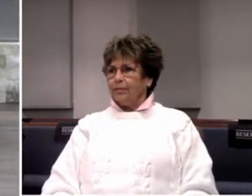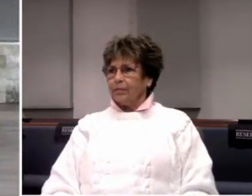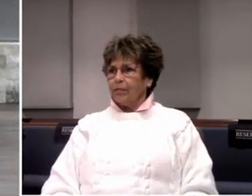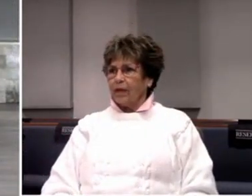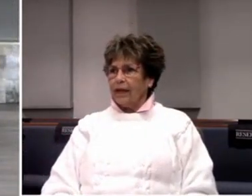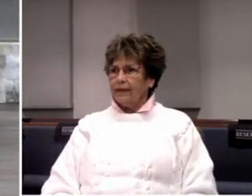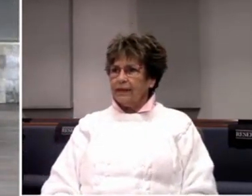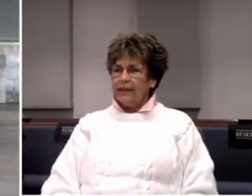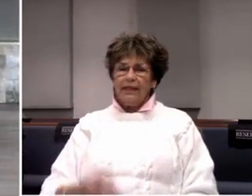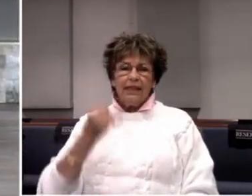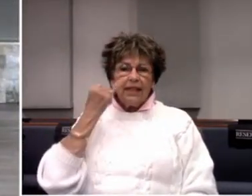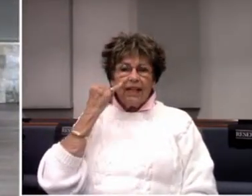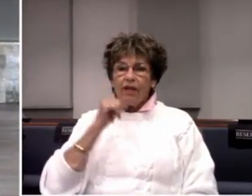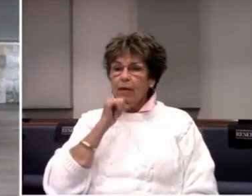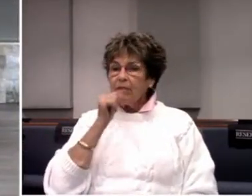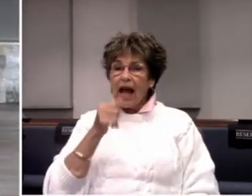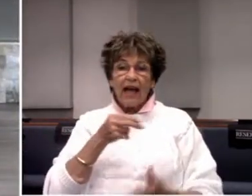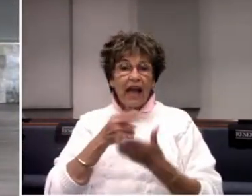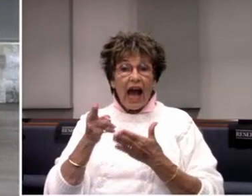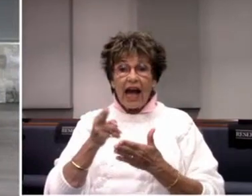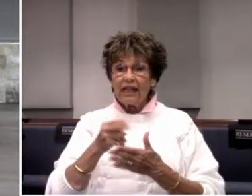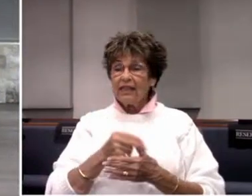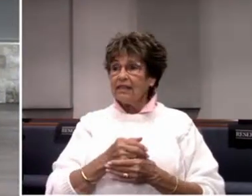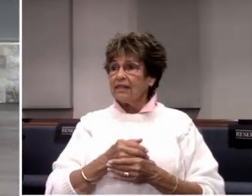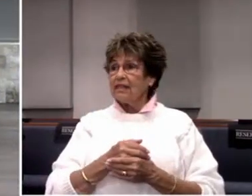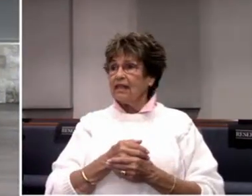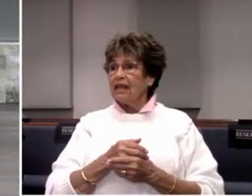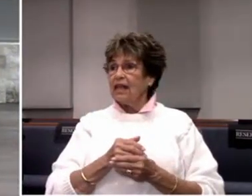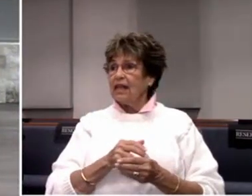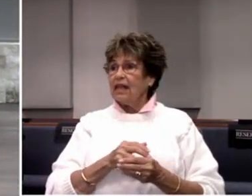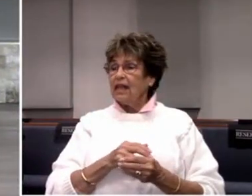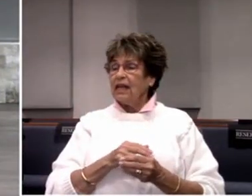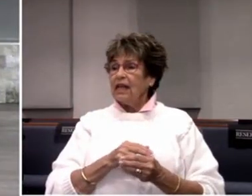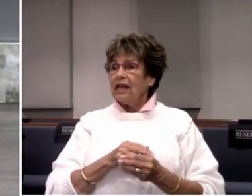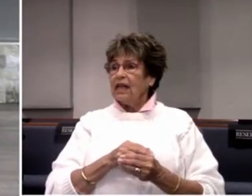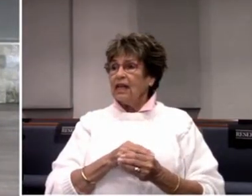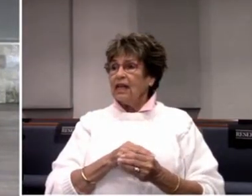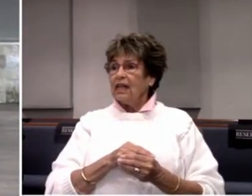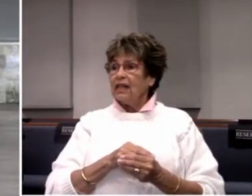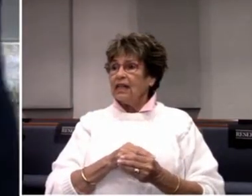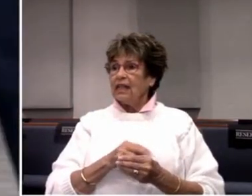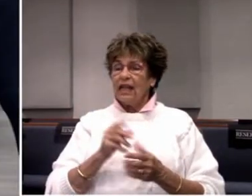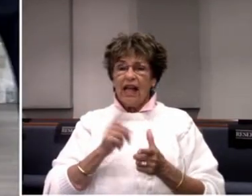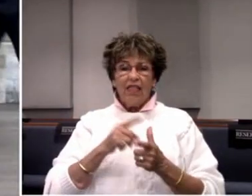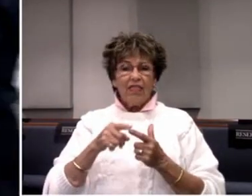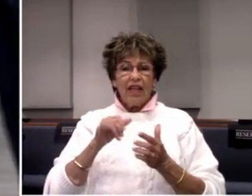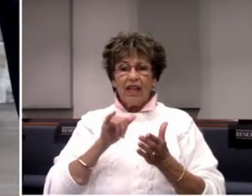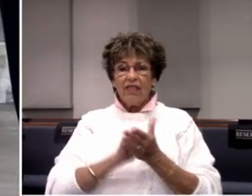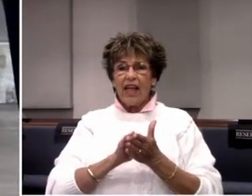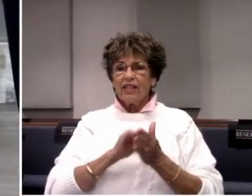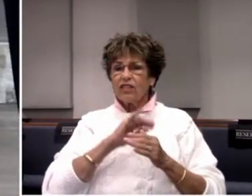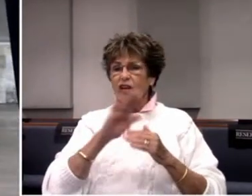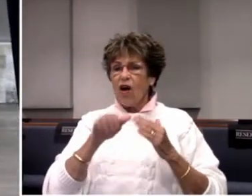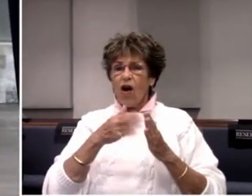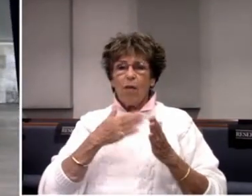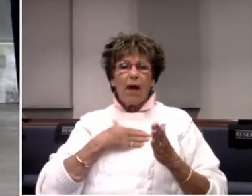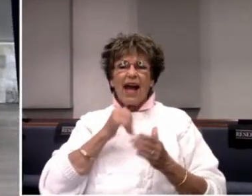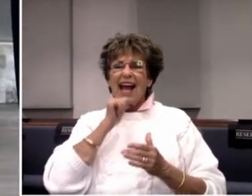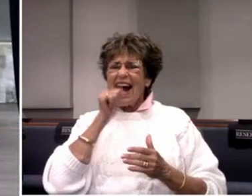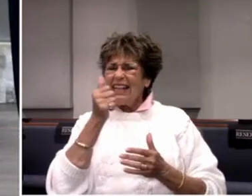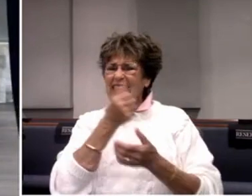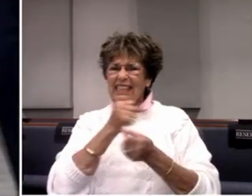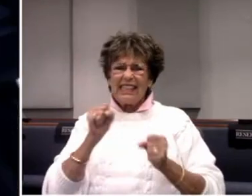or if I'm not honest and I'm all these things, then that's all my unsaved